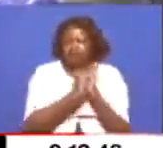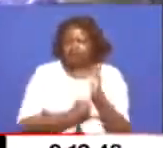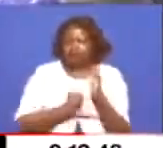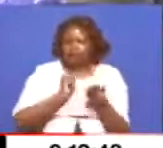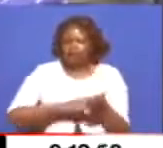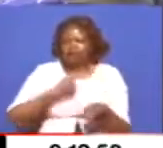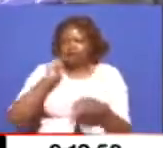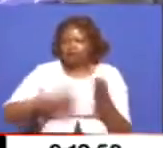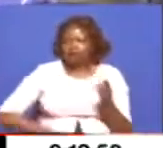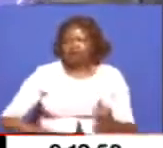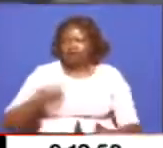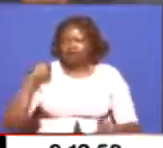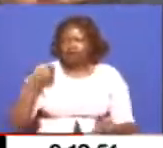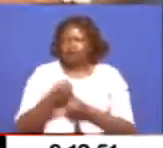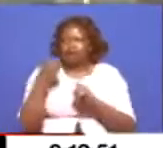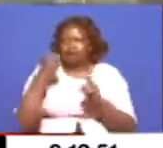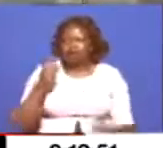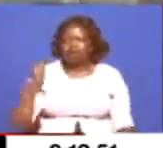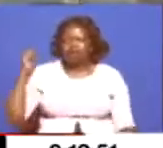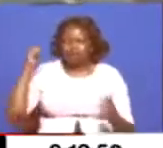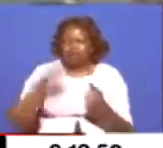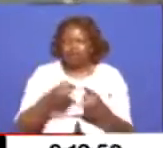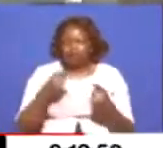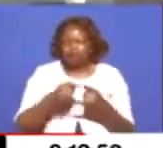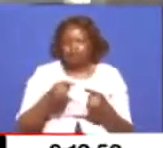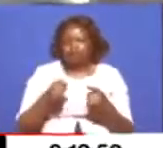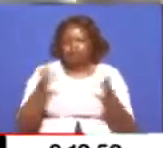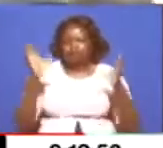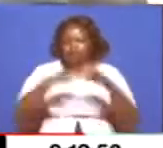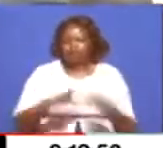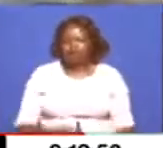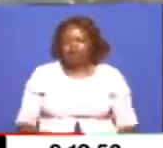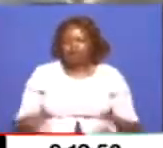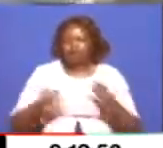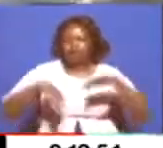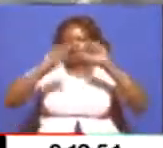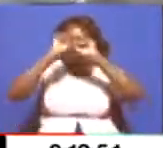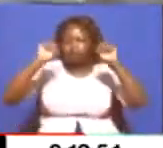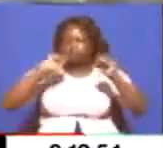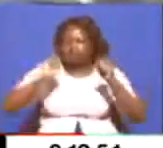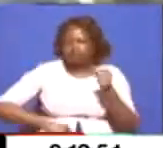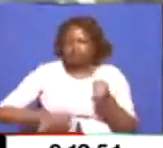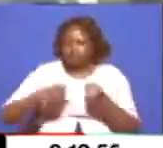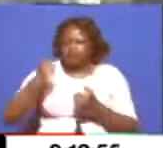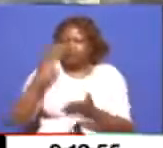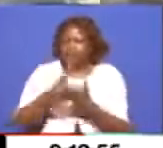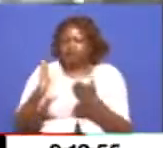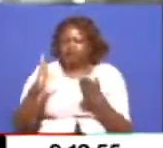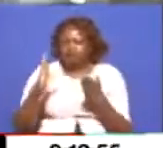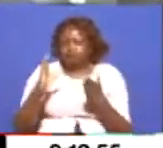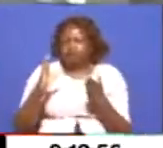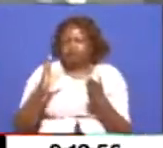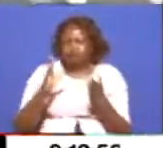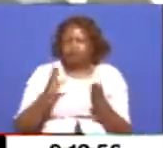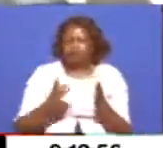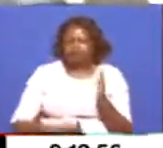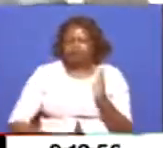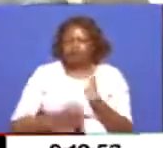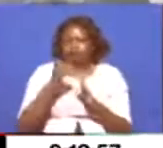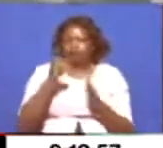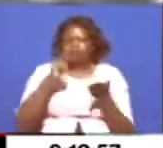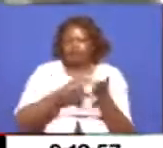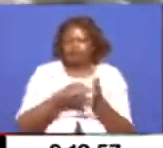on their Azimio counterparts. Deputy President William Ruto maintaining he has been part and parcel of development projects initiated by the